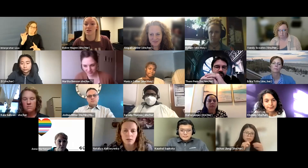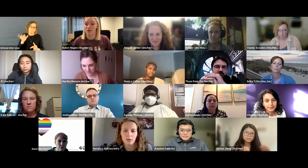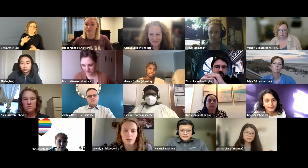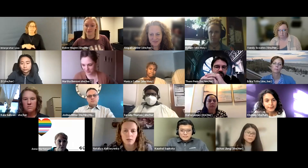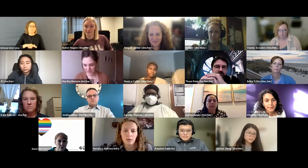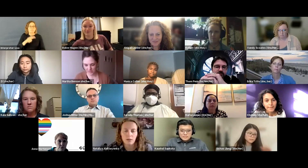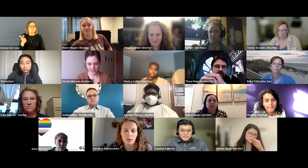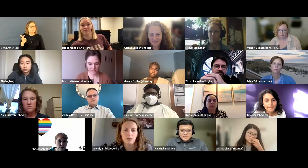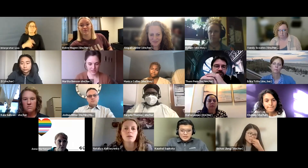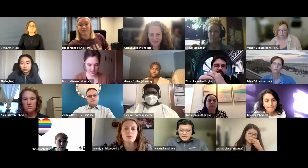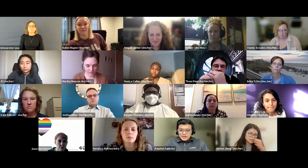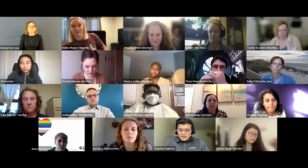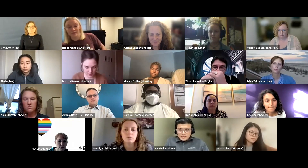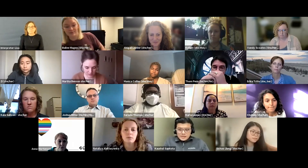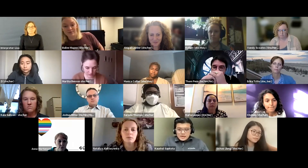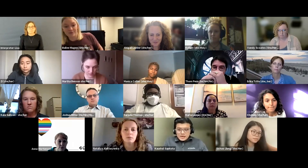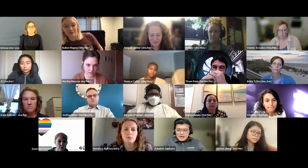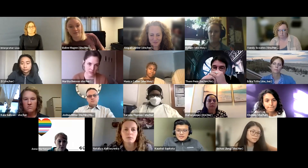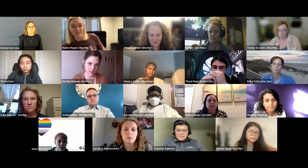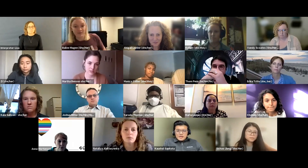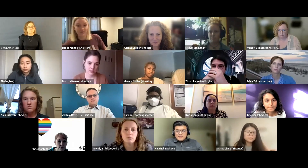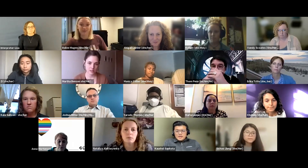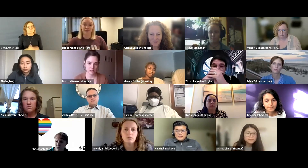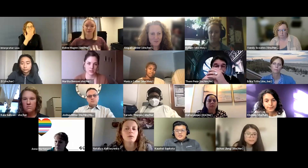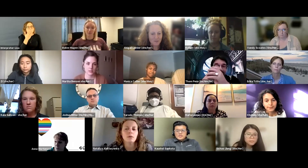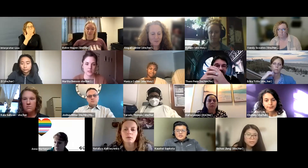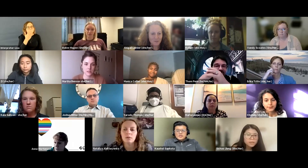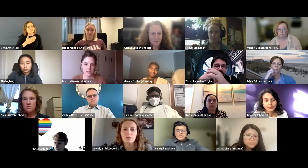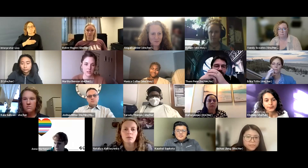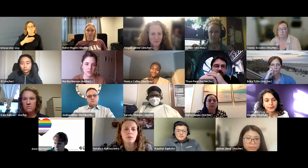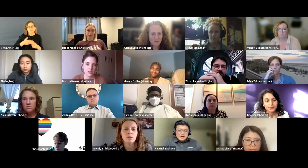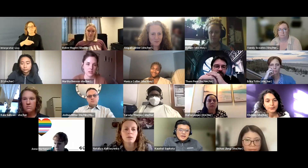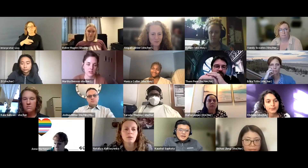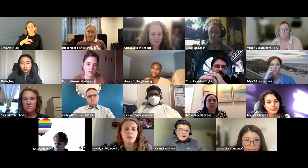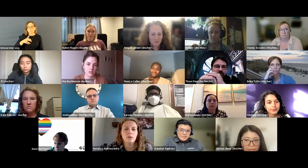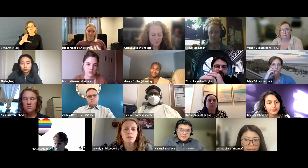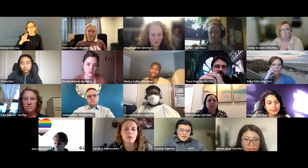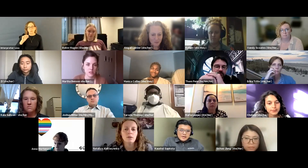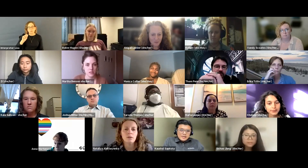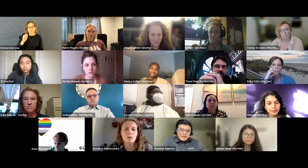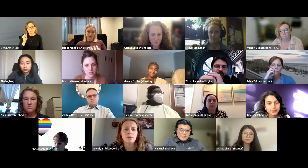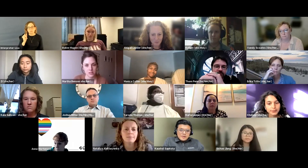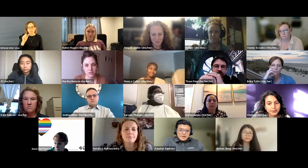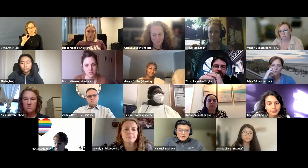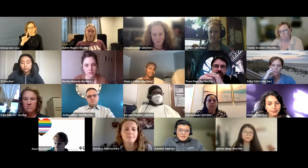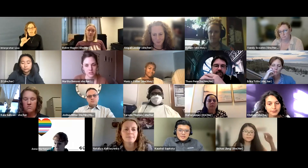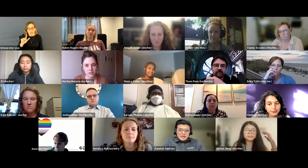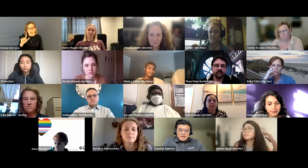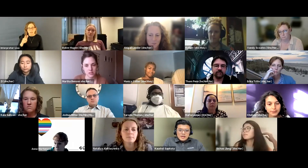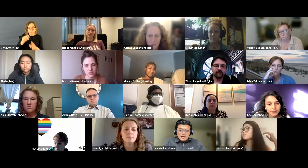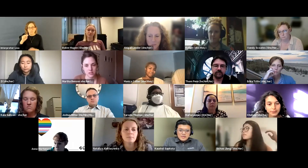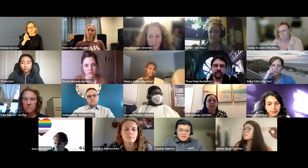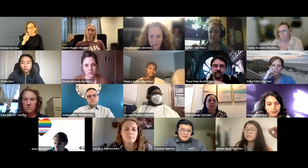to Kashal. Thank you, Bailey. Hi, everybody. My name is Kaushal Sakota. I am from Nepal. My